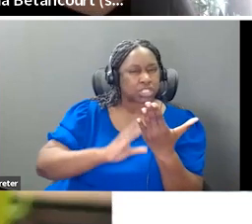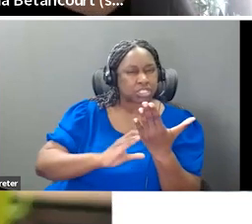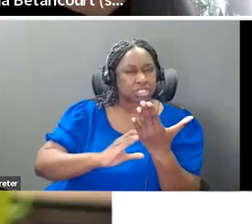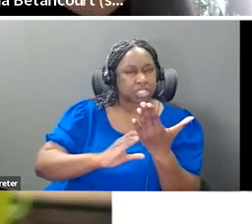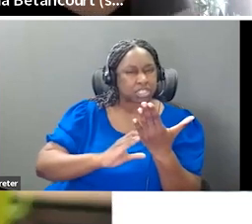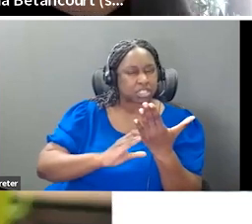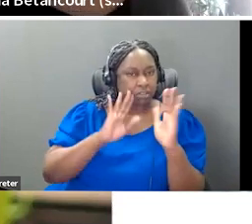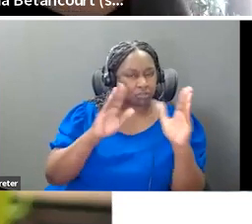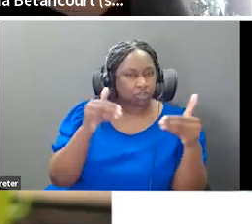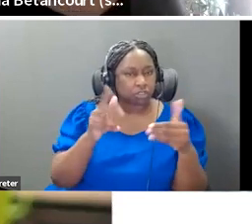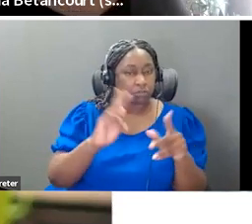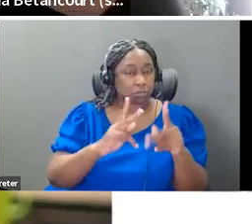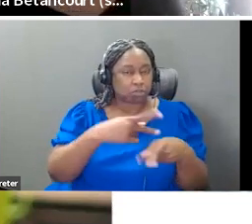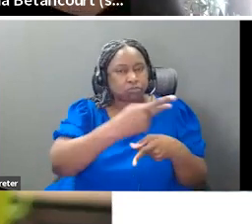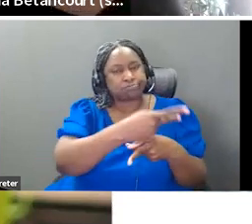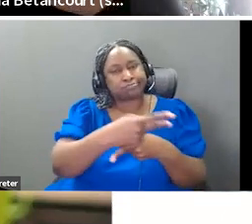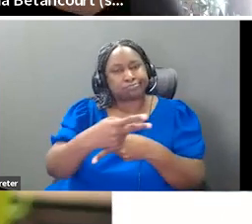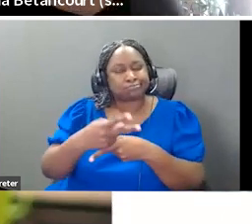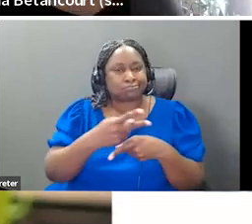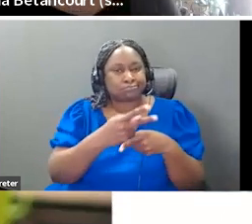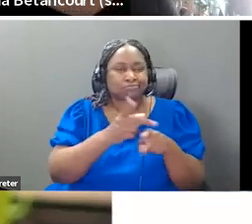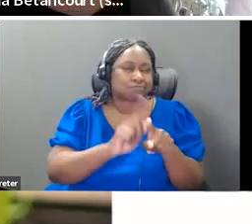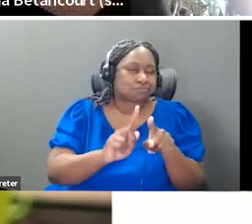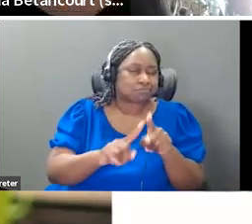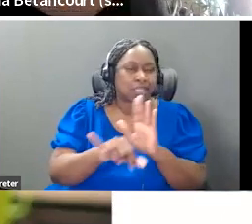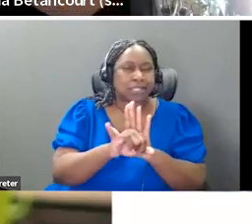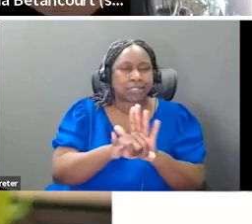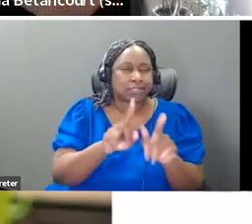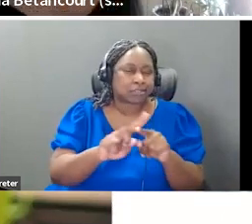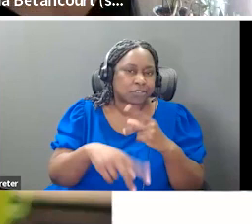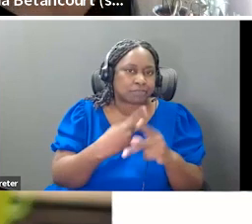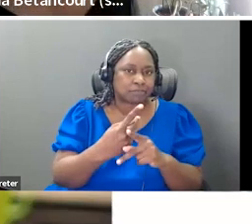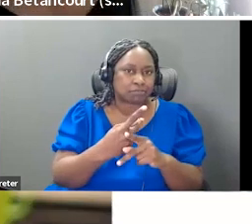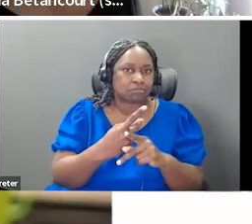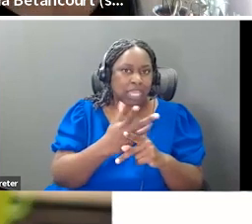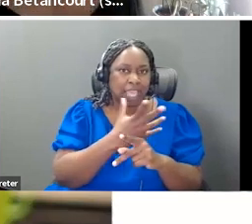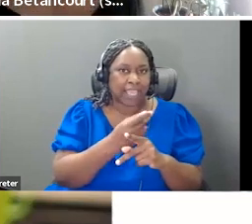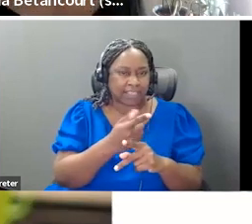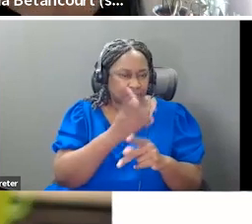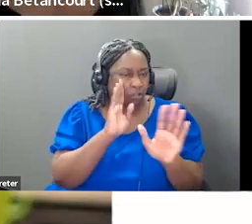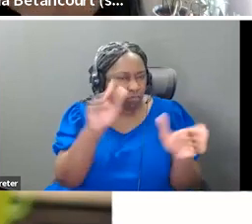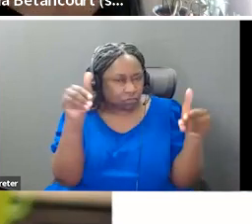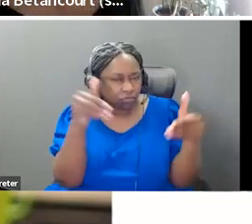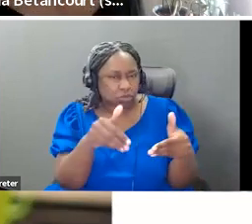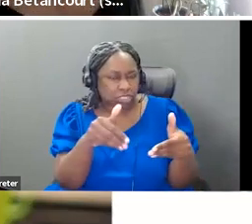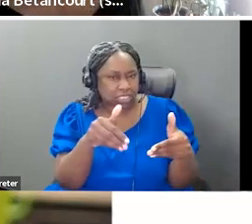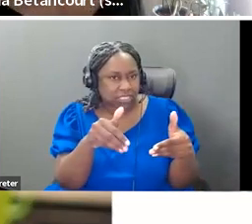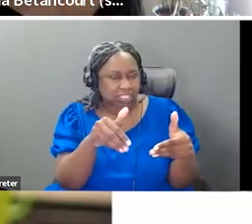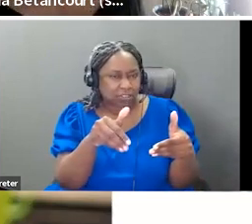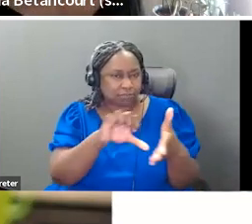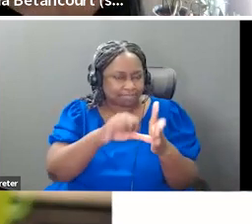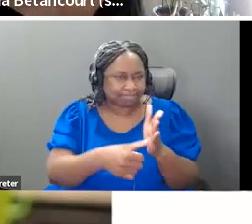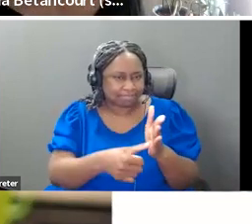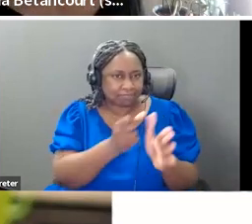caretakers of all kinds, of all different identities, and really centering them in the story and bringing them to the forefront.